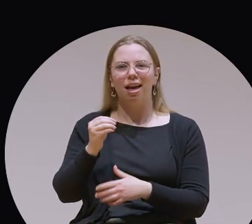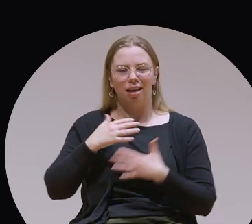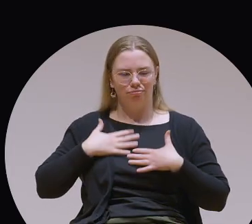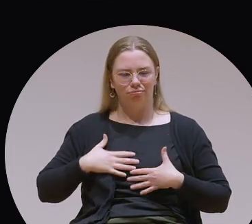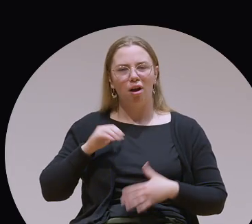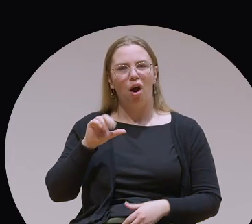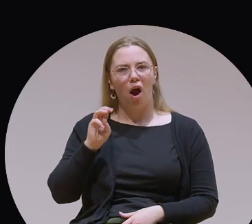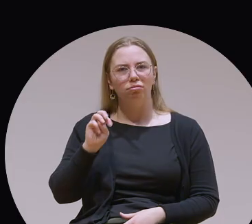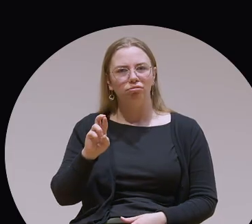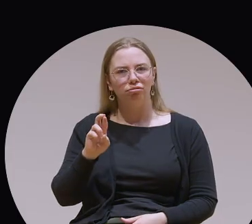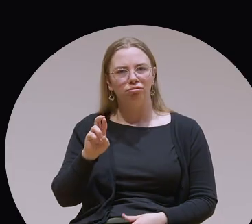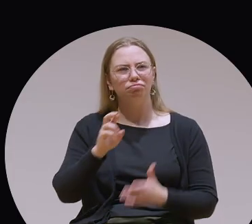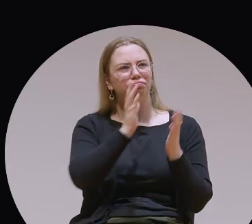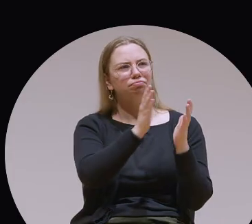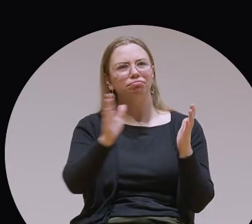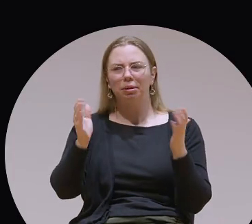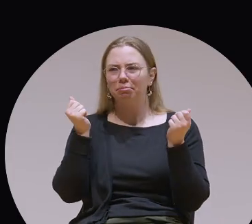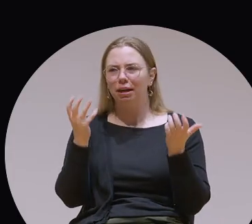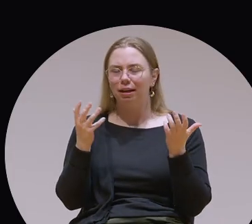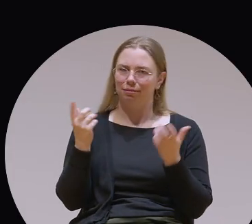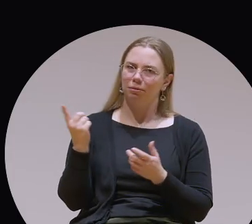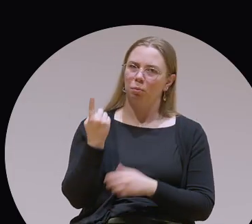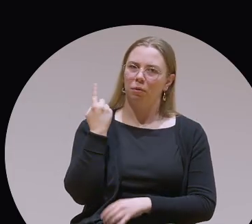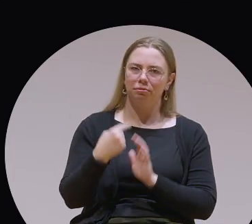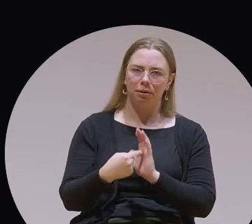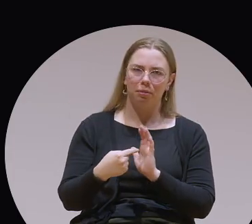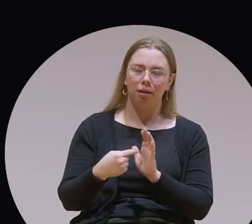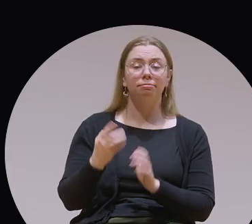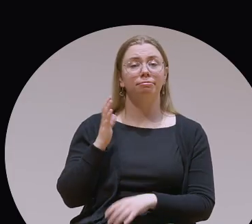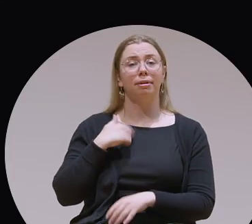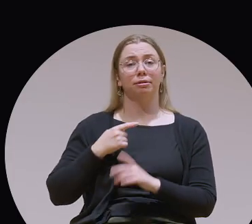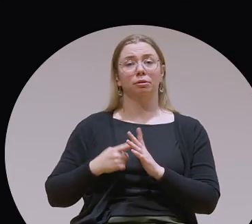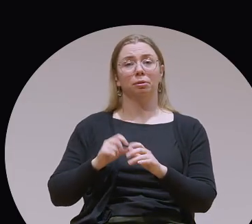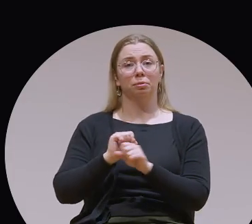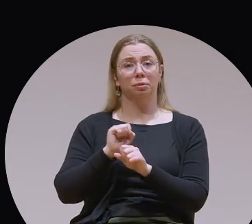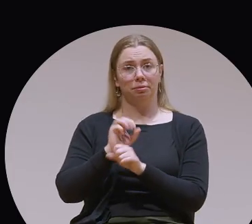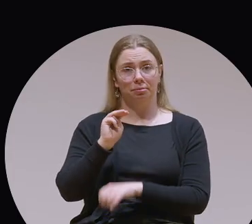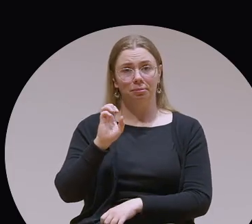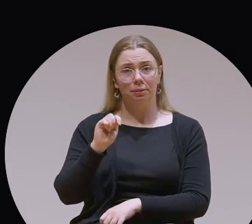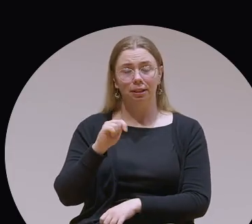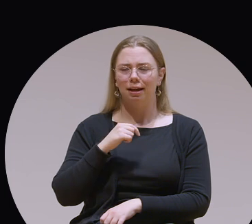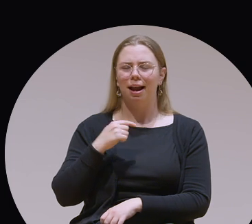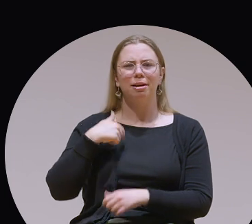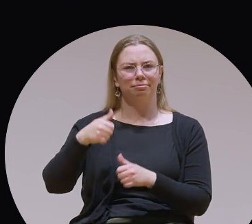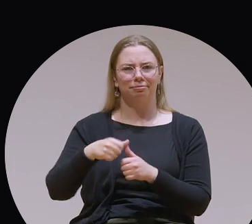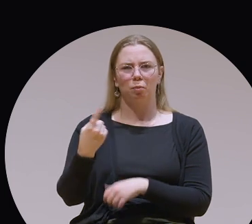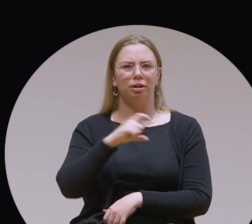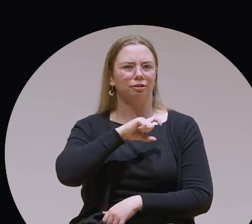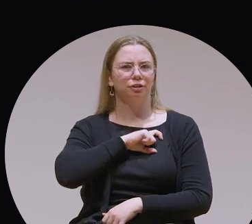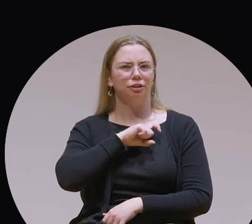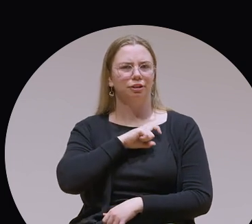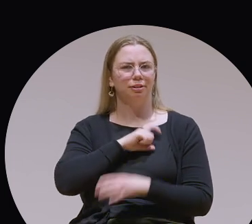suit of armor. And when I first joined, I heard one of the security guards saying to a kid, "Now this is